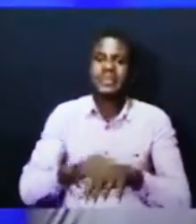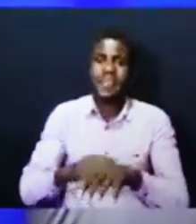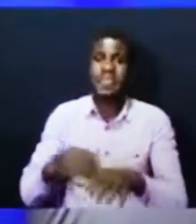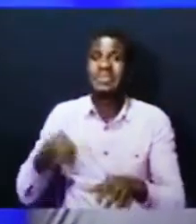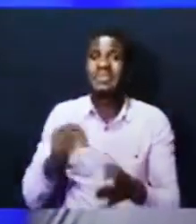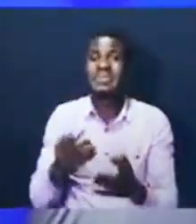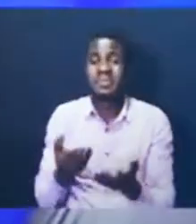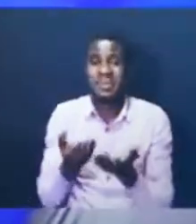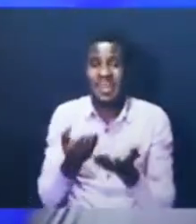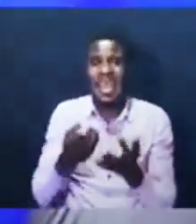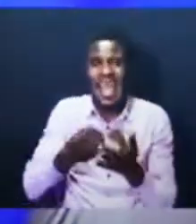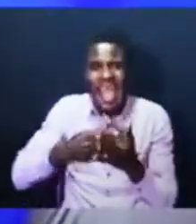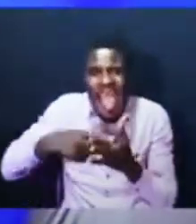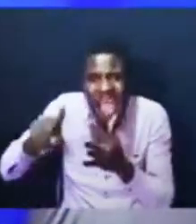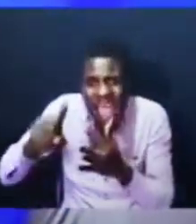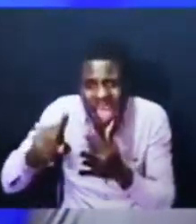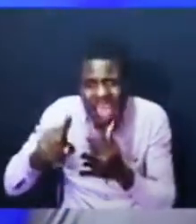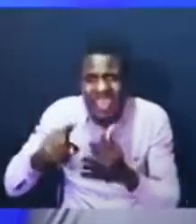the persecution. So